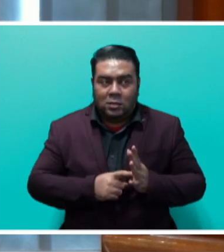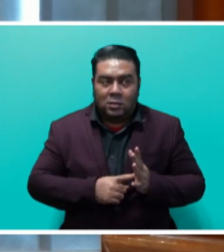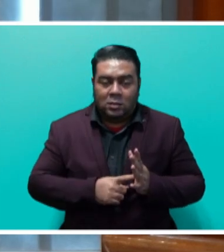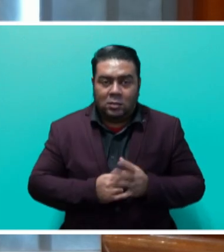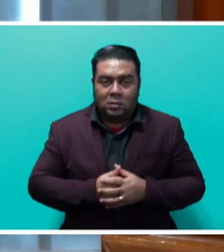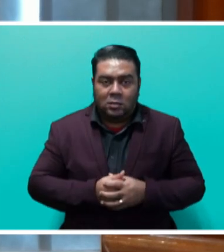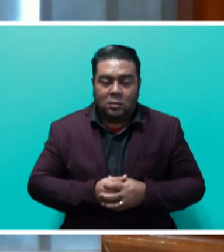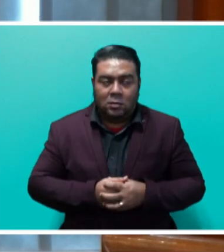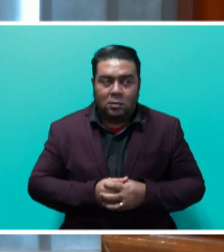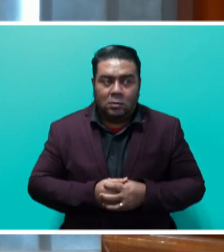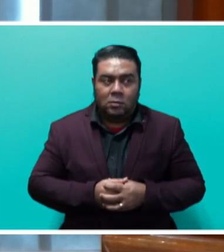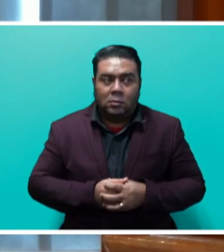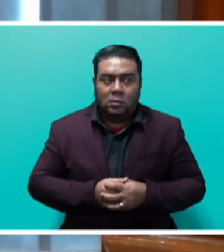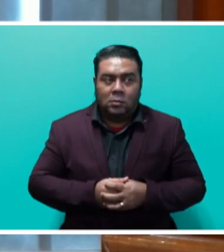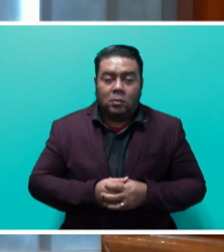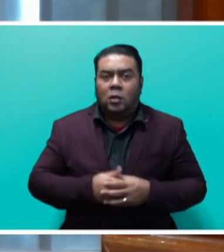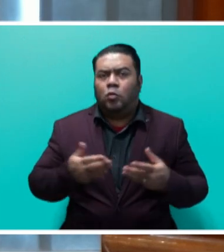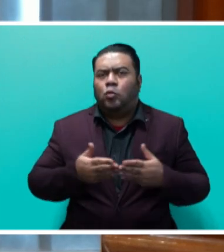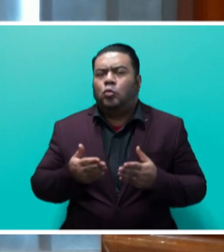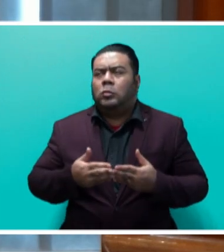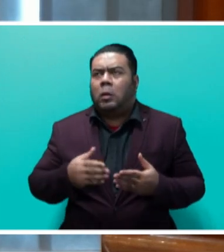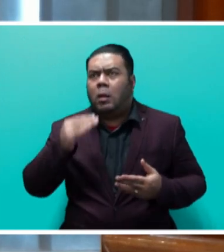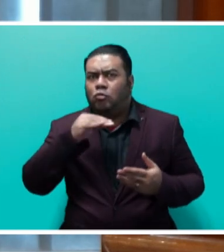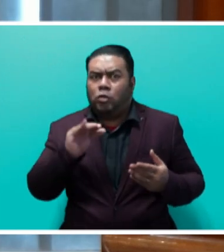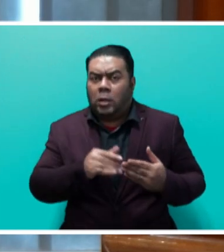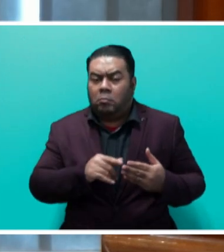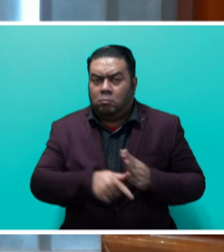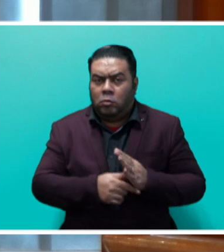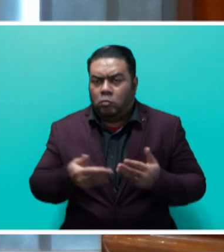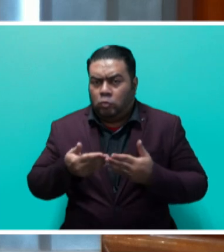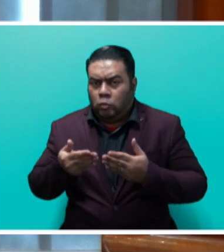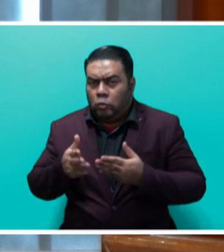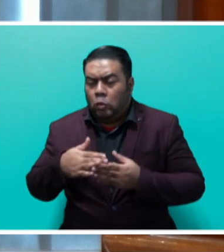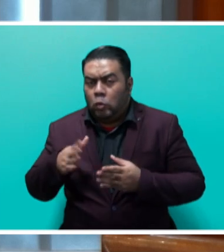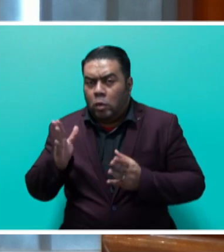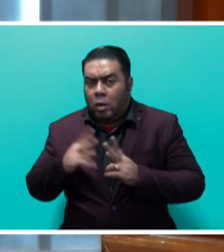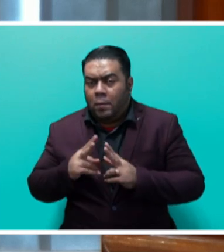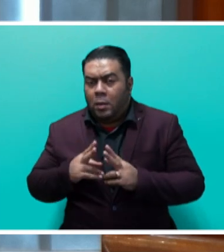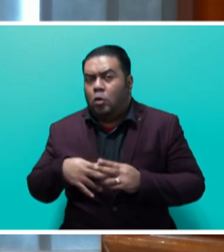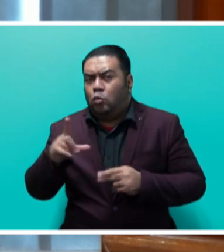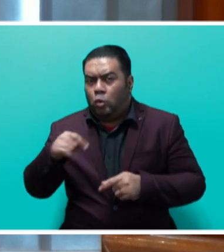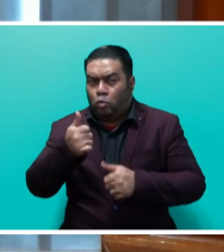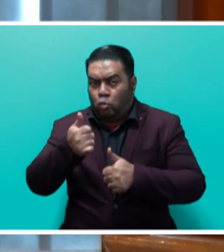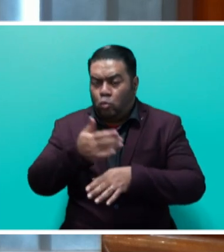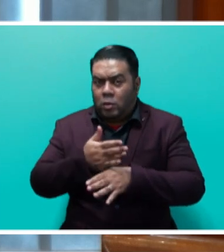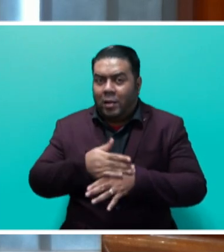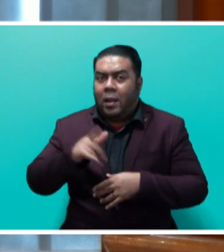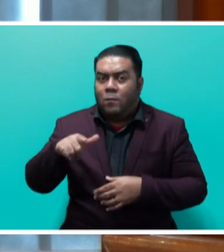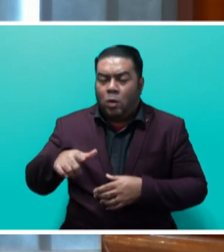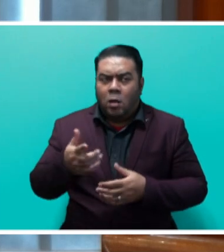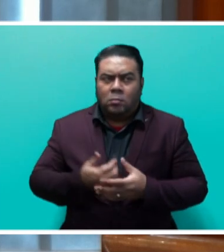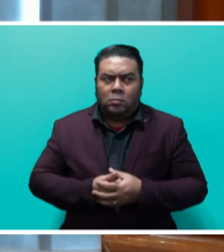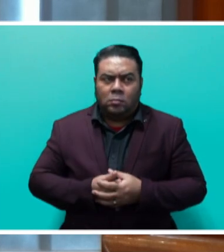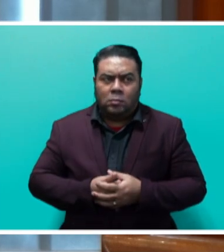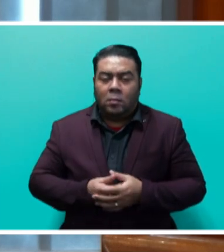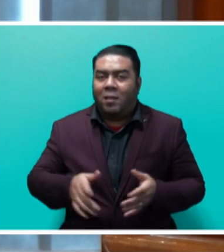the Honourable Attorney General introduced me to a couple that are actually currently doing good work in Levuka. And they are actually